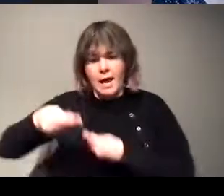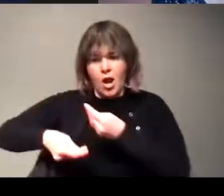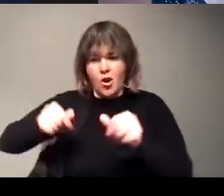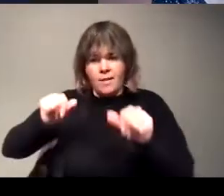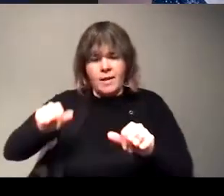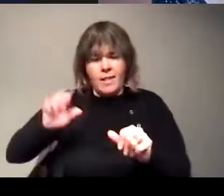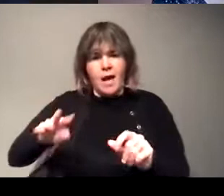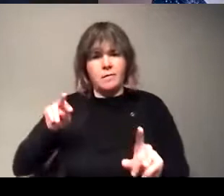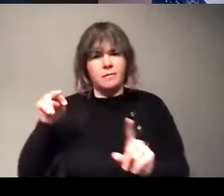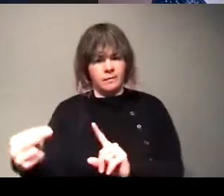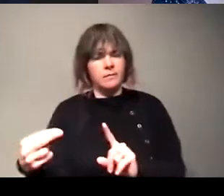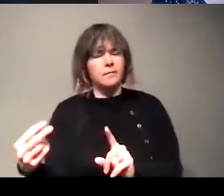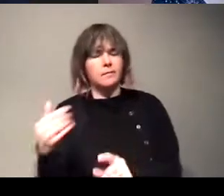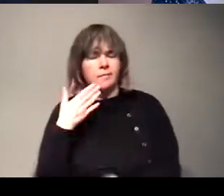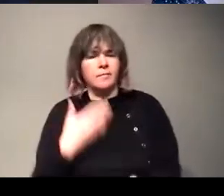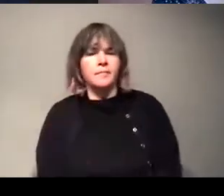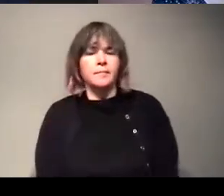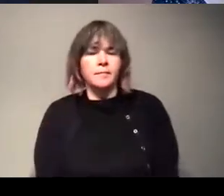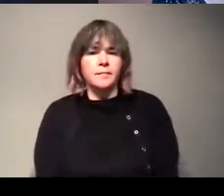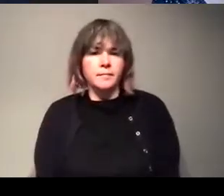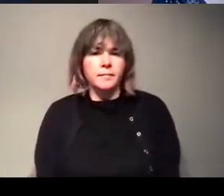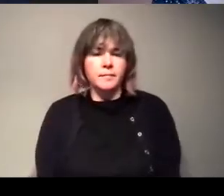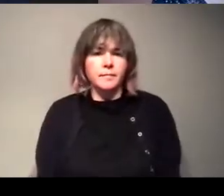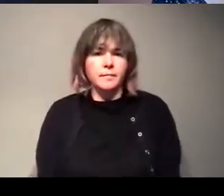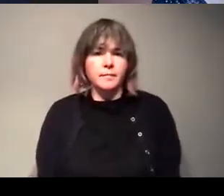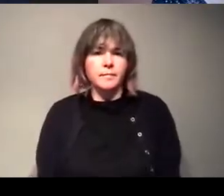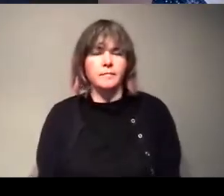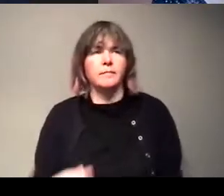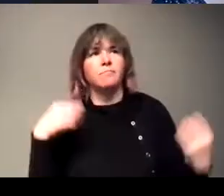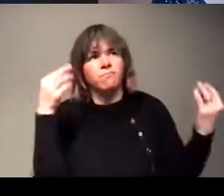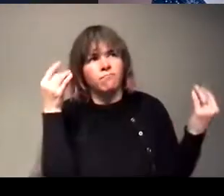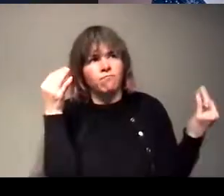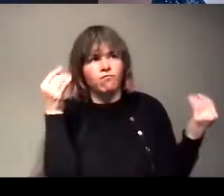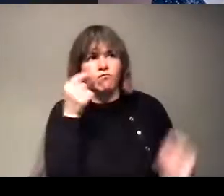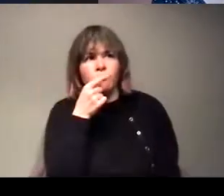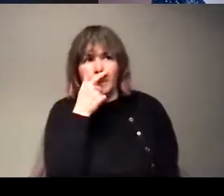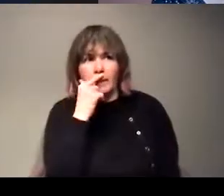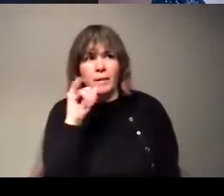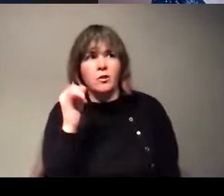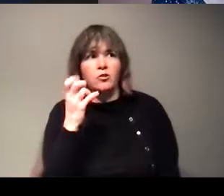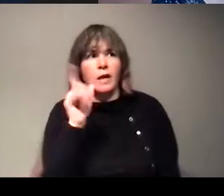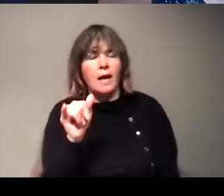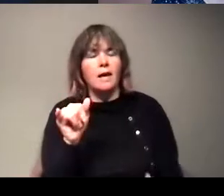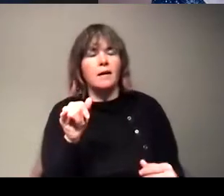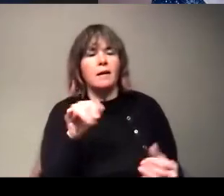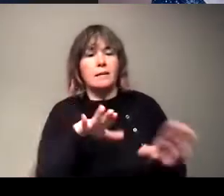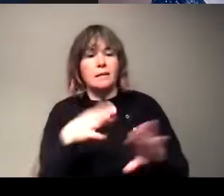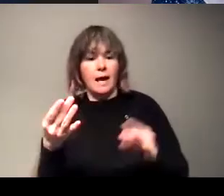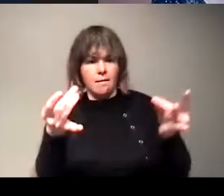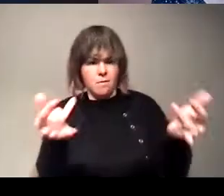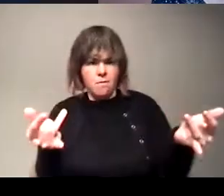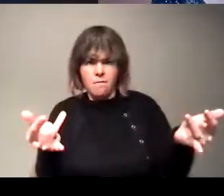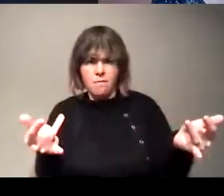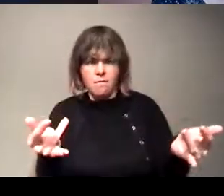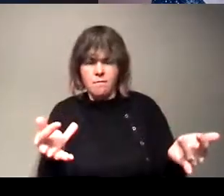of it. And I was thinking about the Jedi, like, disappearing after, you